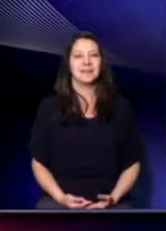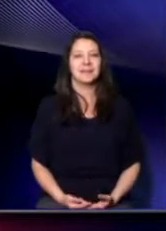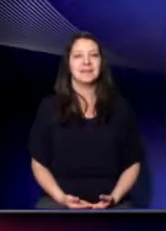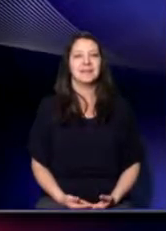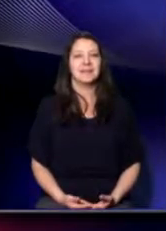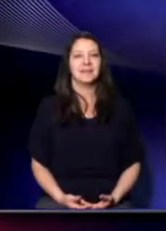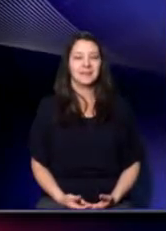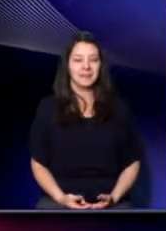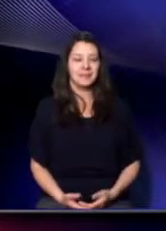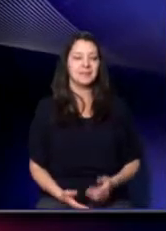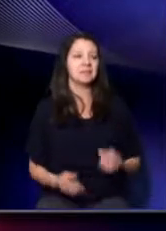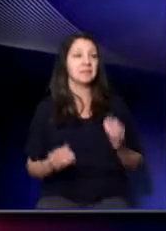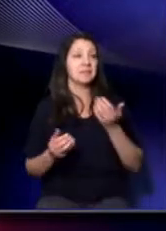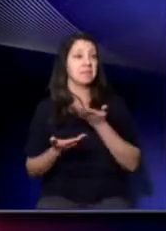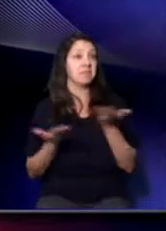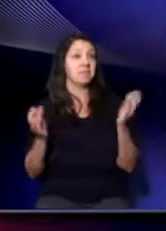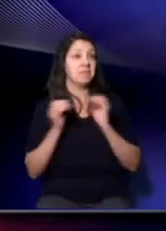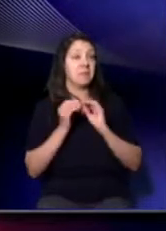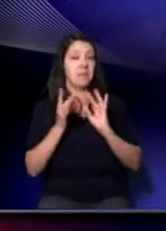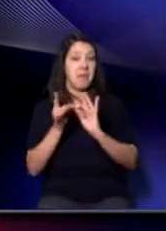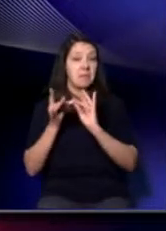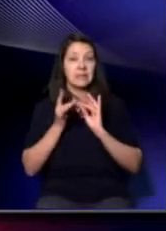Sorry. Any other comments or questions?